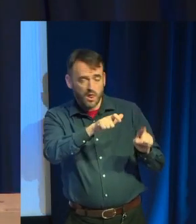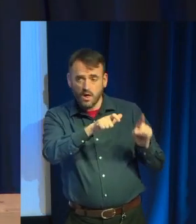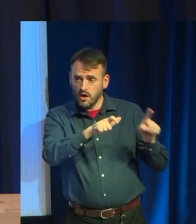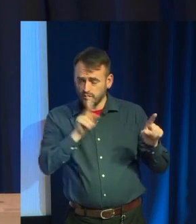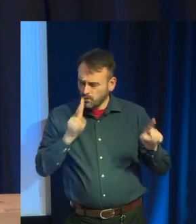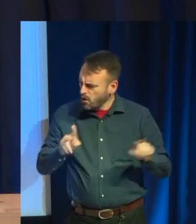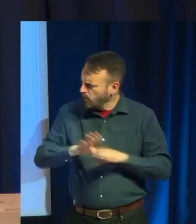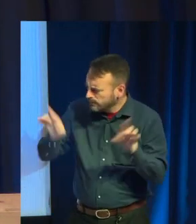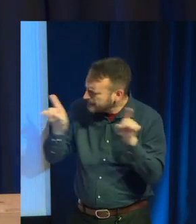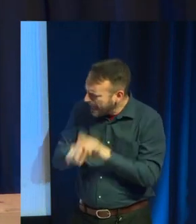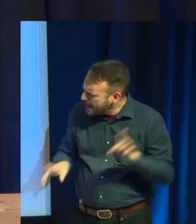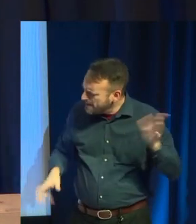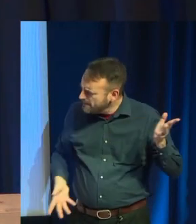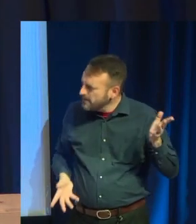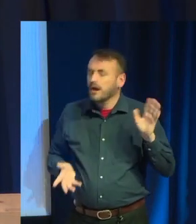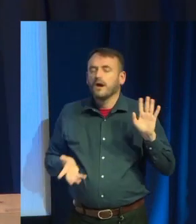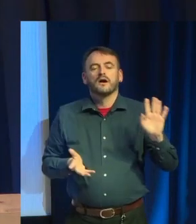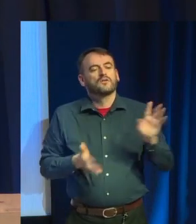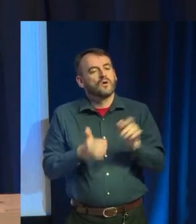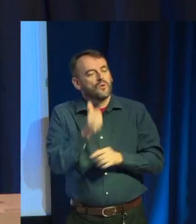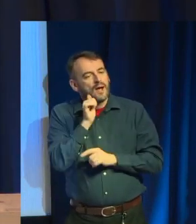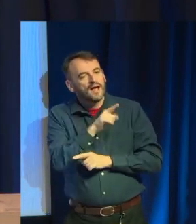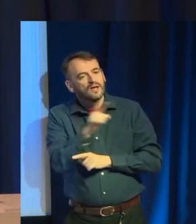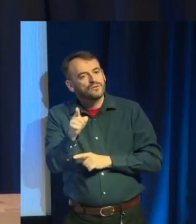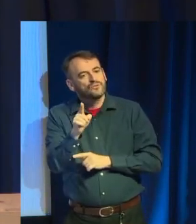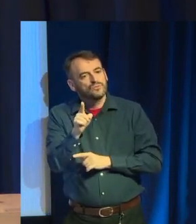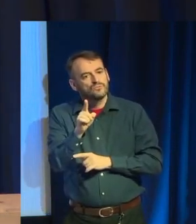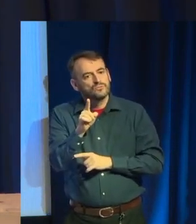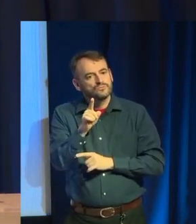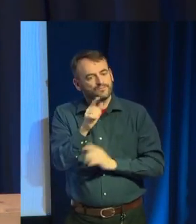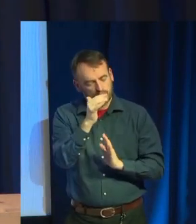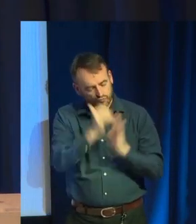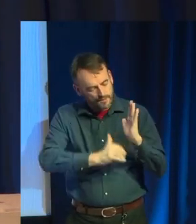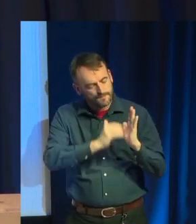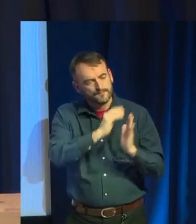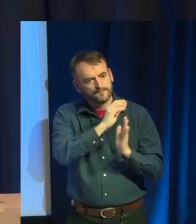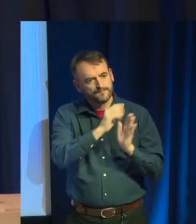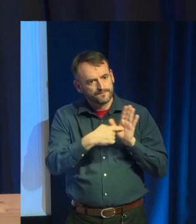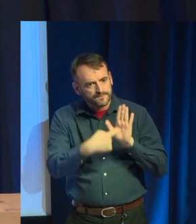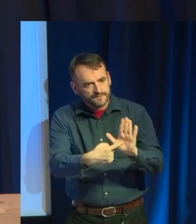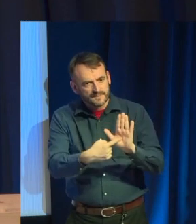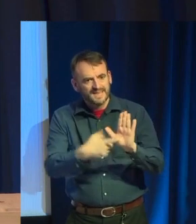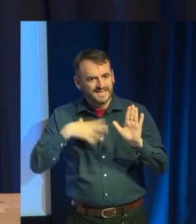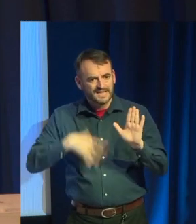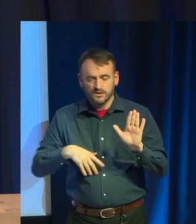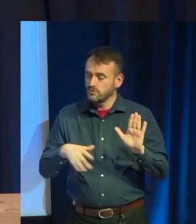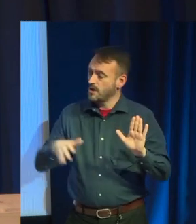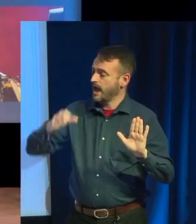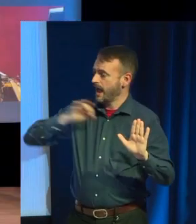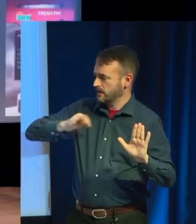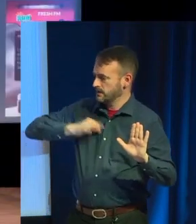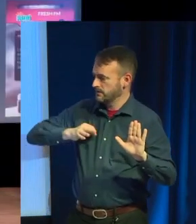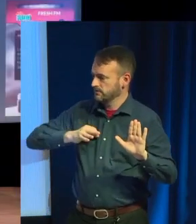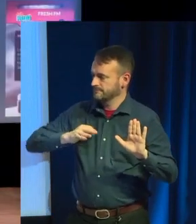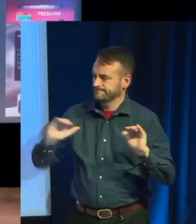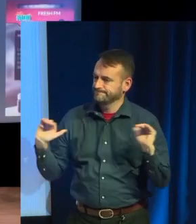same. So be aware if you're doing something like that, you need to do it exactly like the actors said